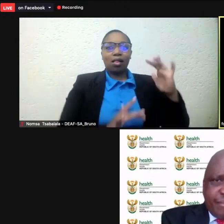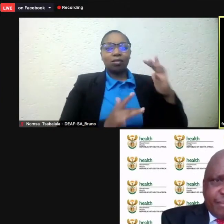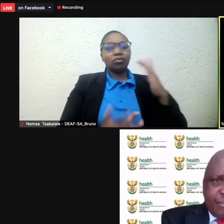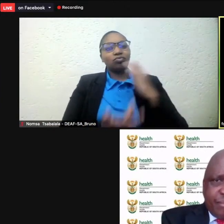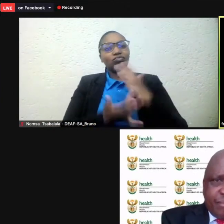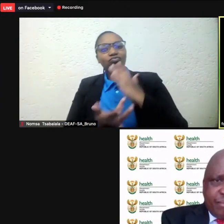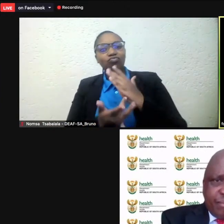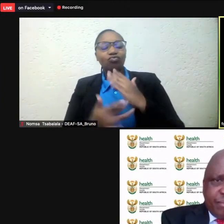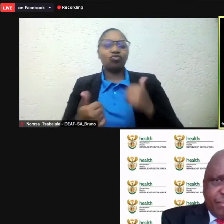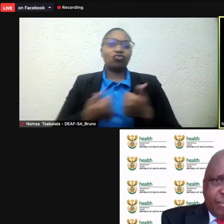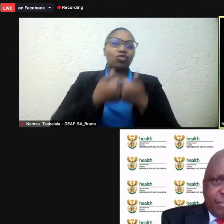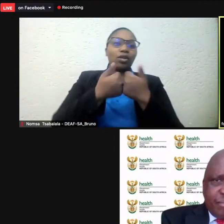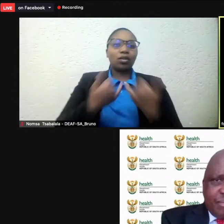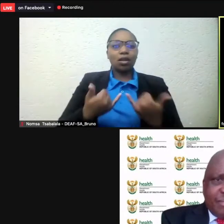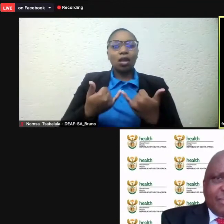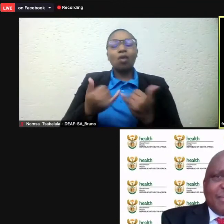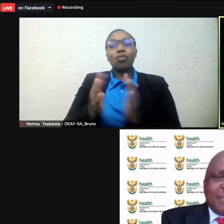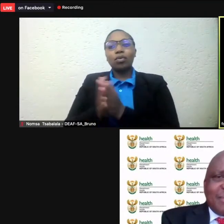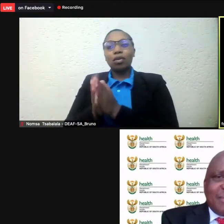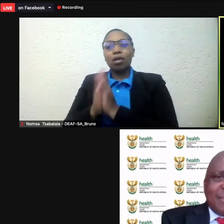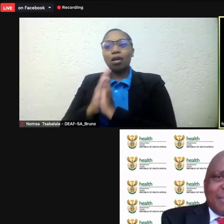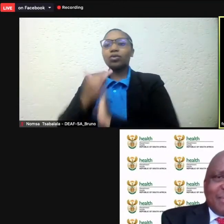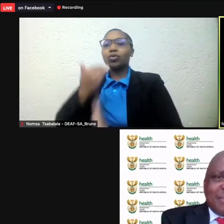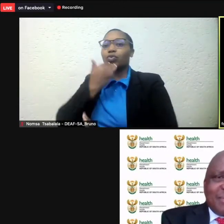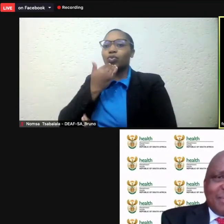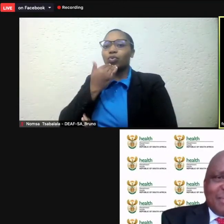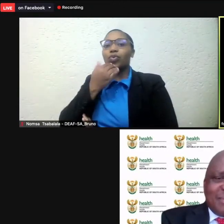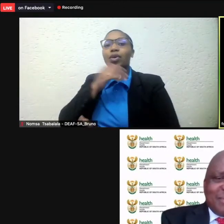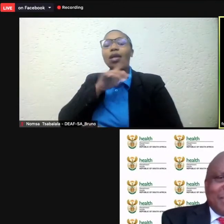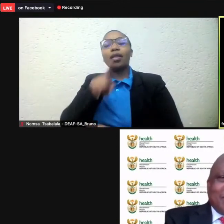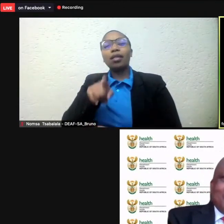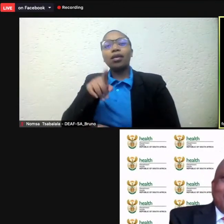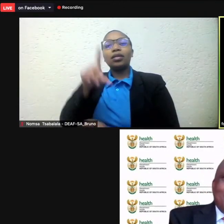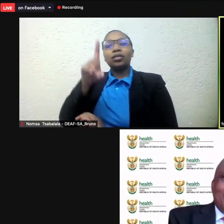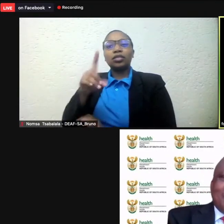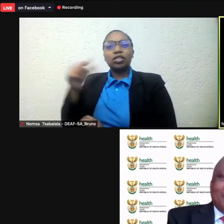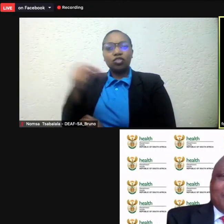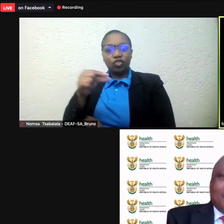request DG to do the closing remarks. But before